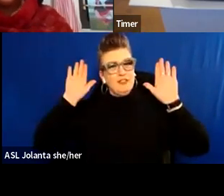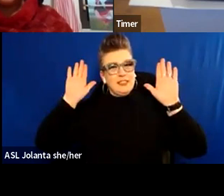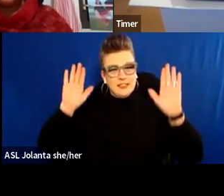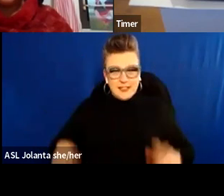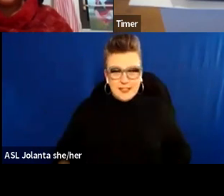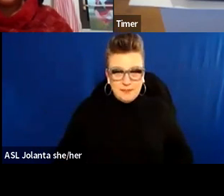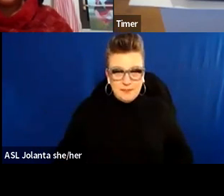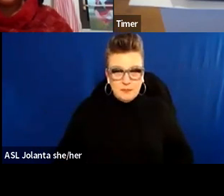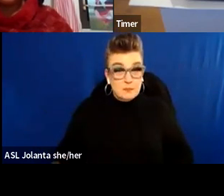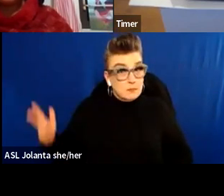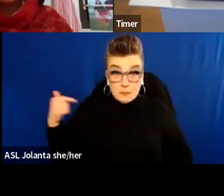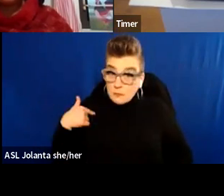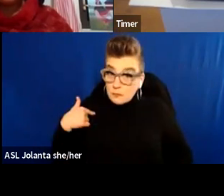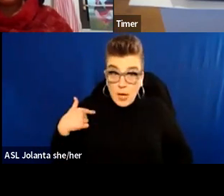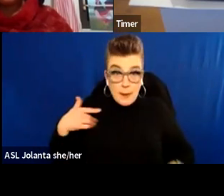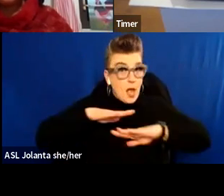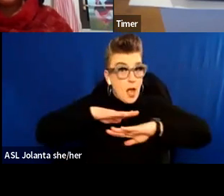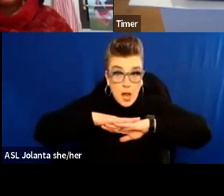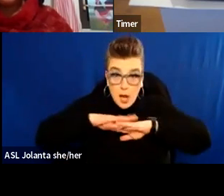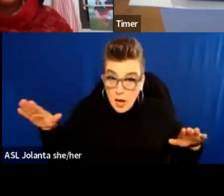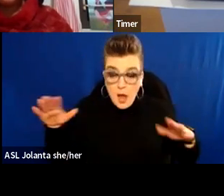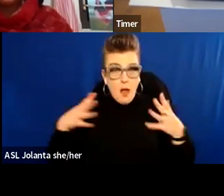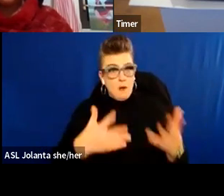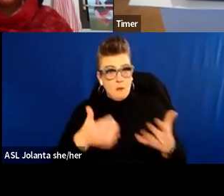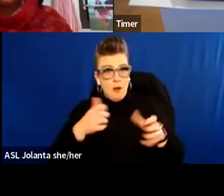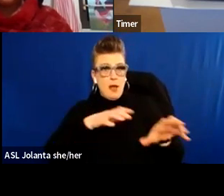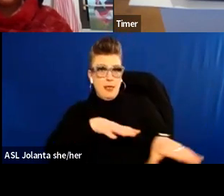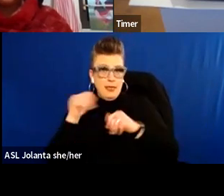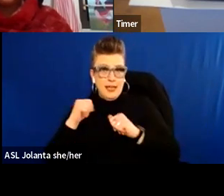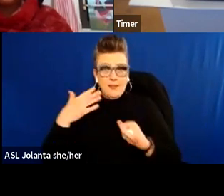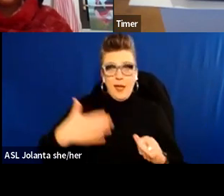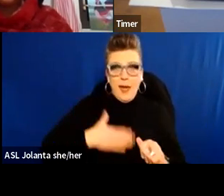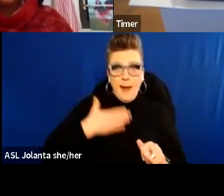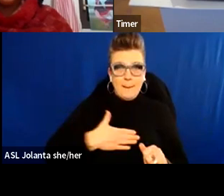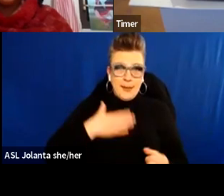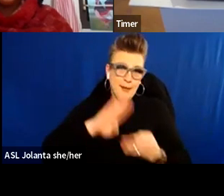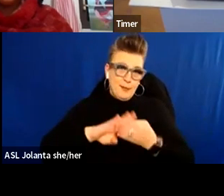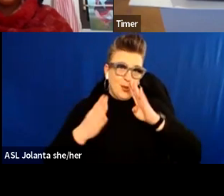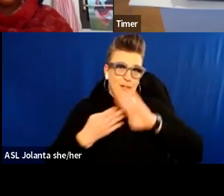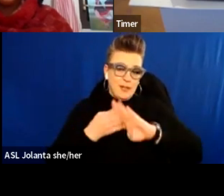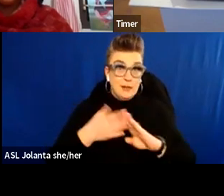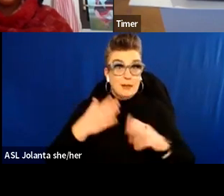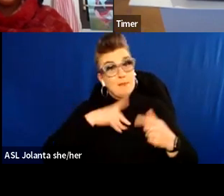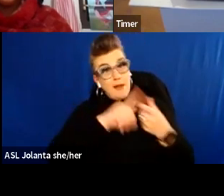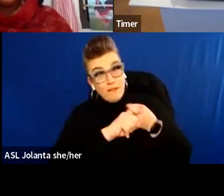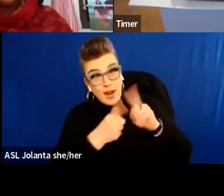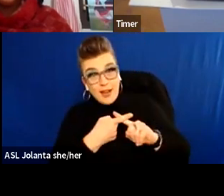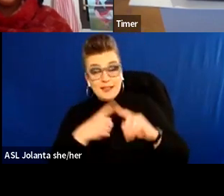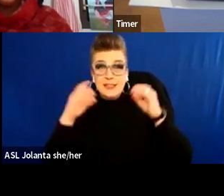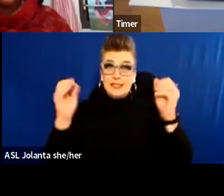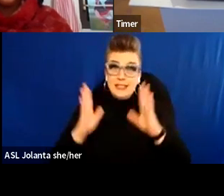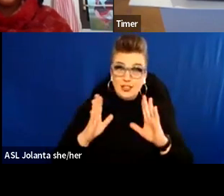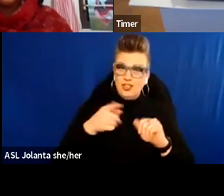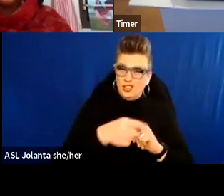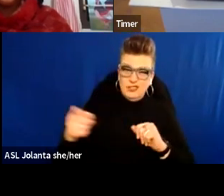and i do not want to leave the happy community that with my friends and teachers that my school is